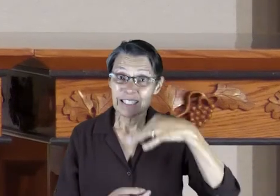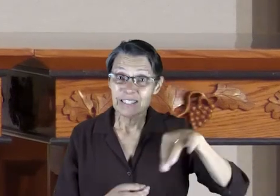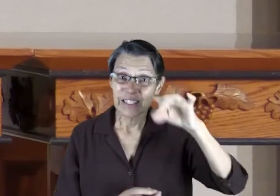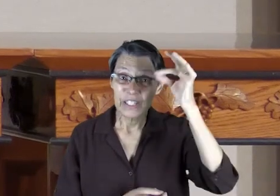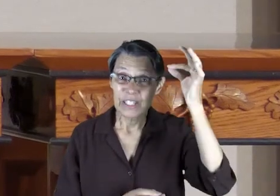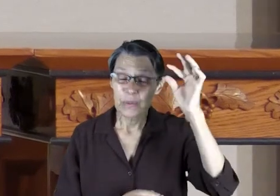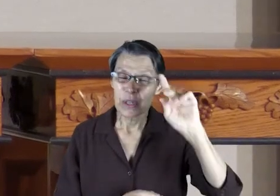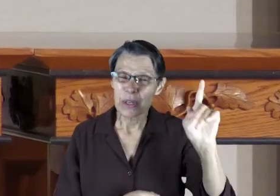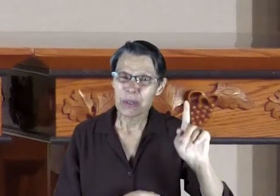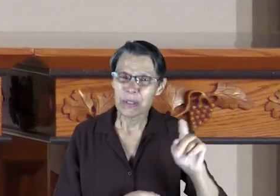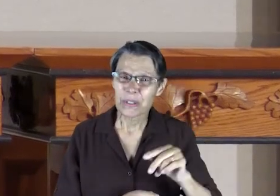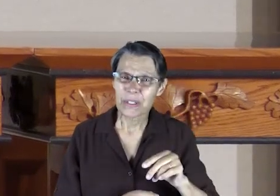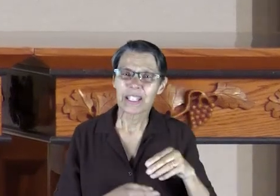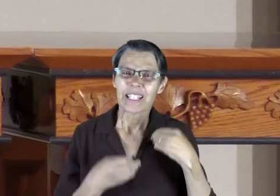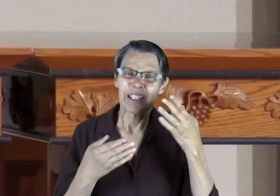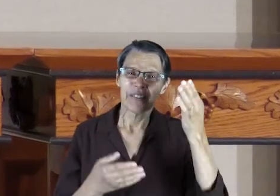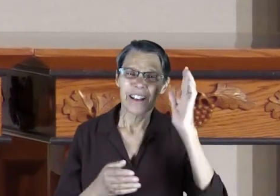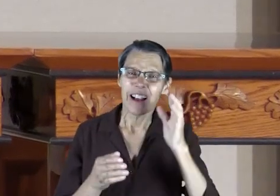chance